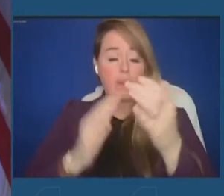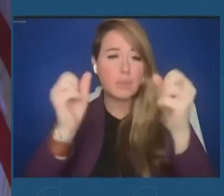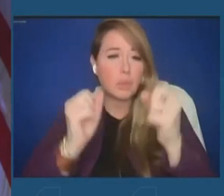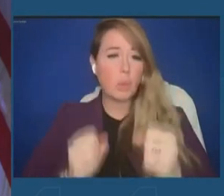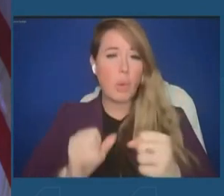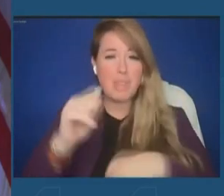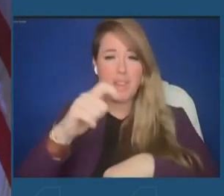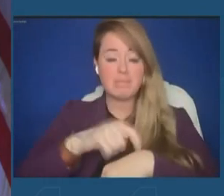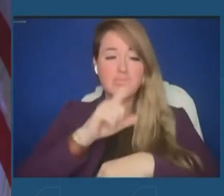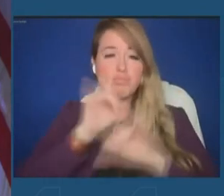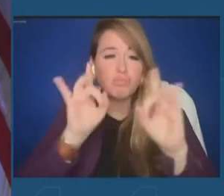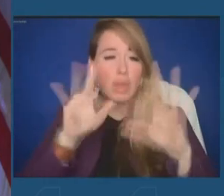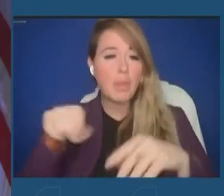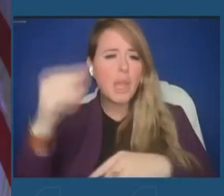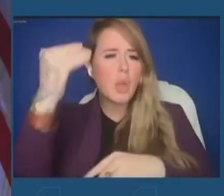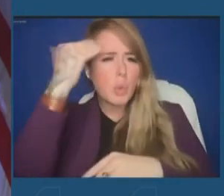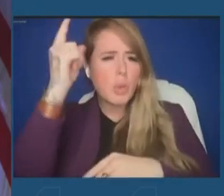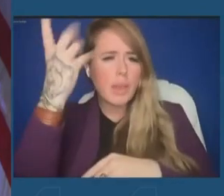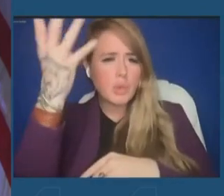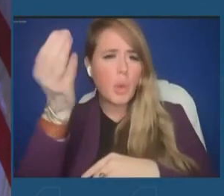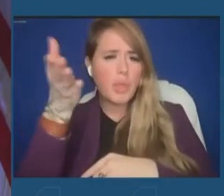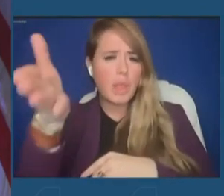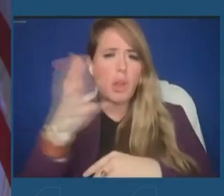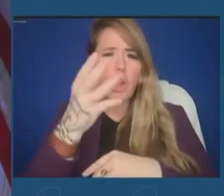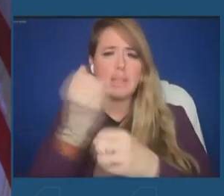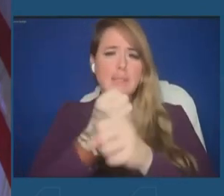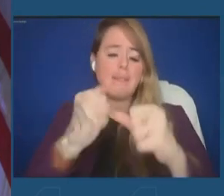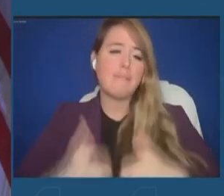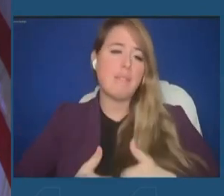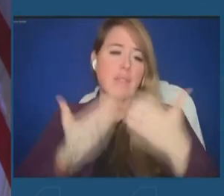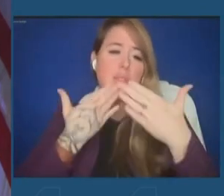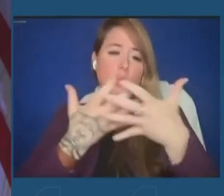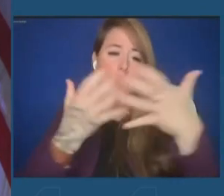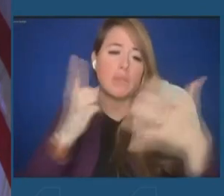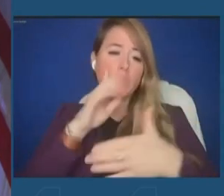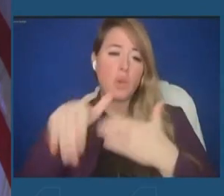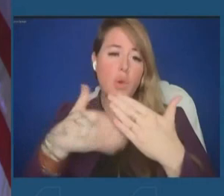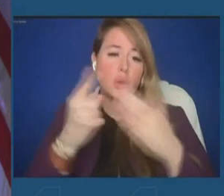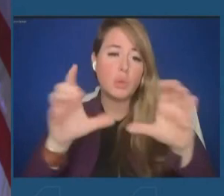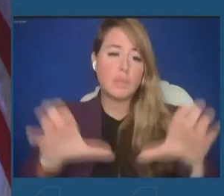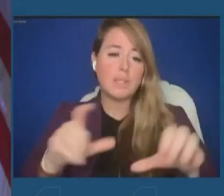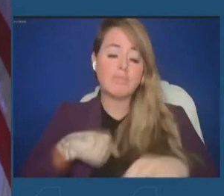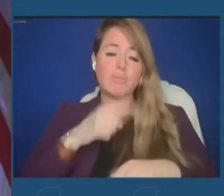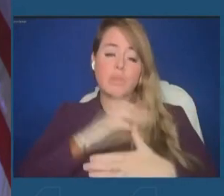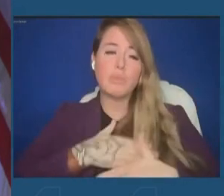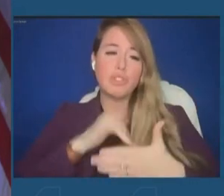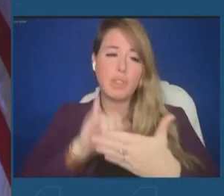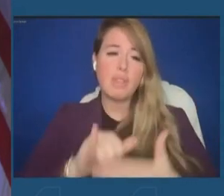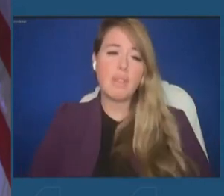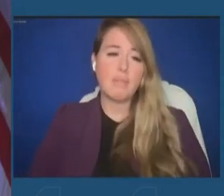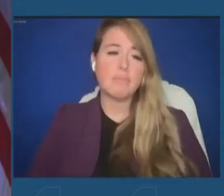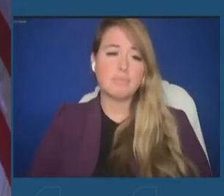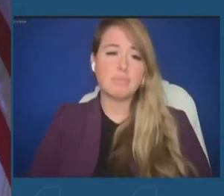knew they had to get out there to save lives. Thank you for all that you did. I greatly appreciate it.